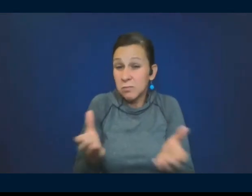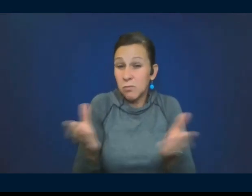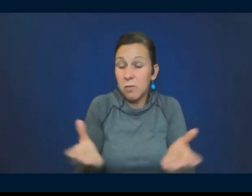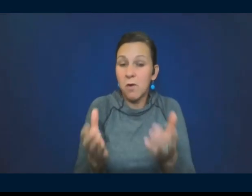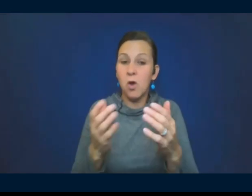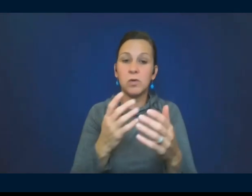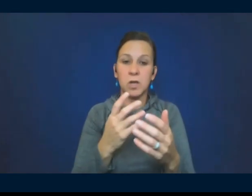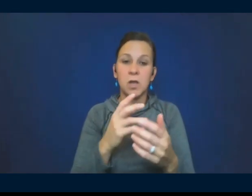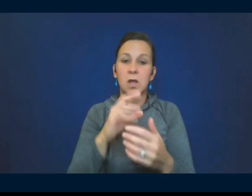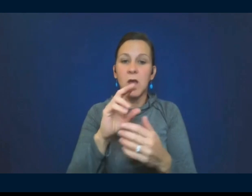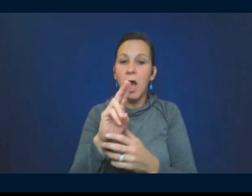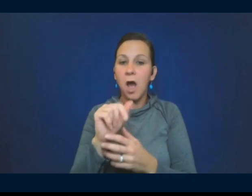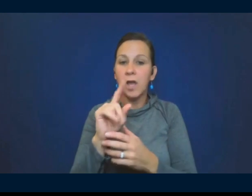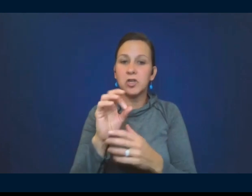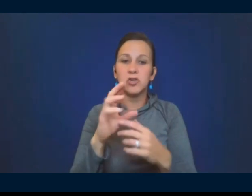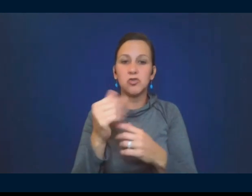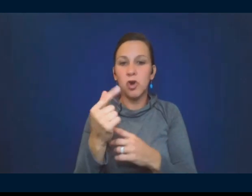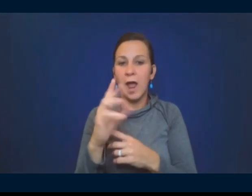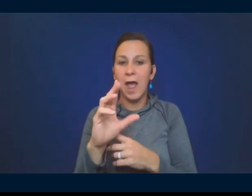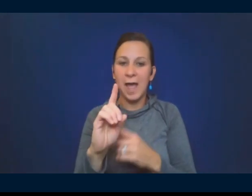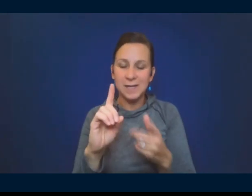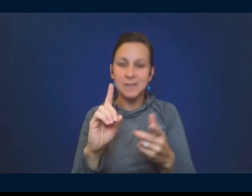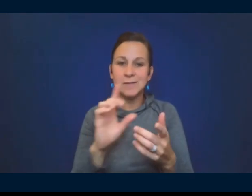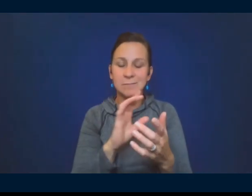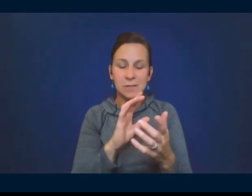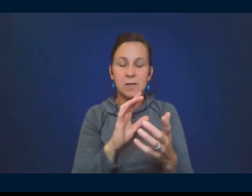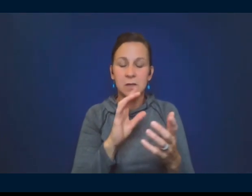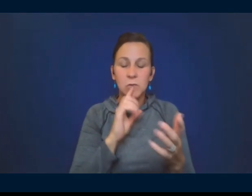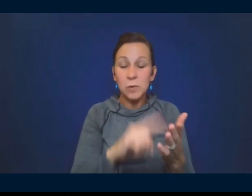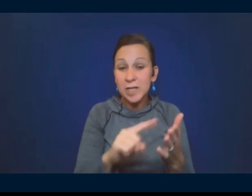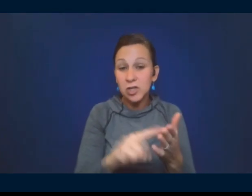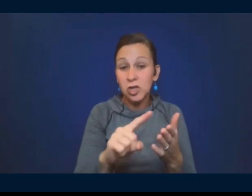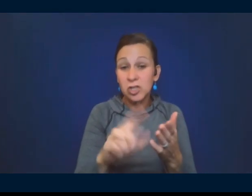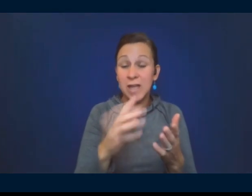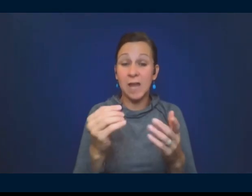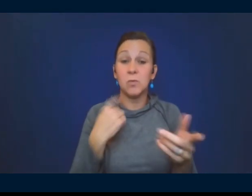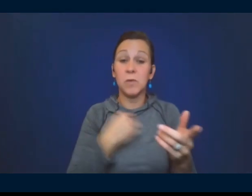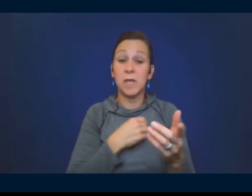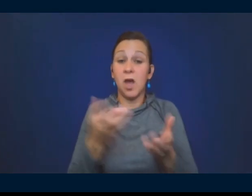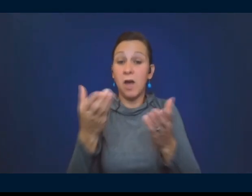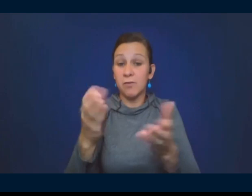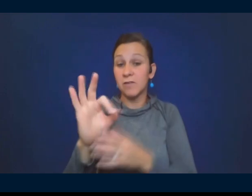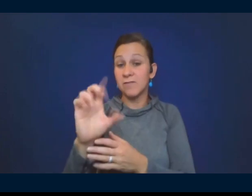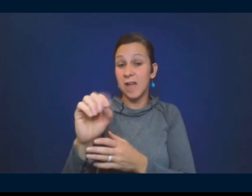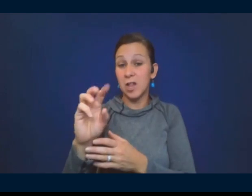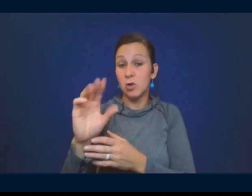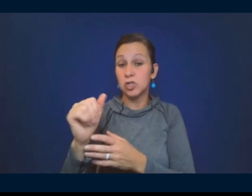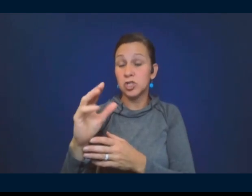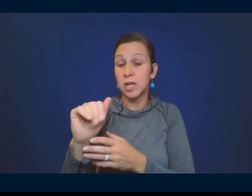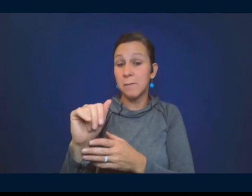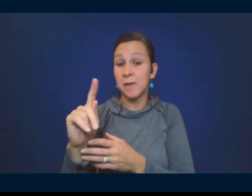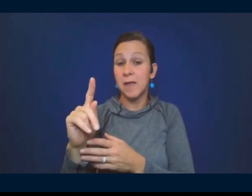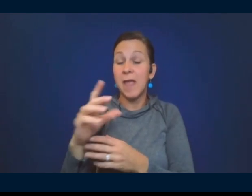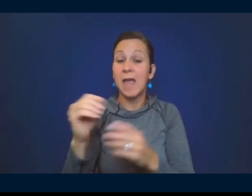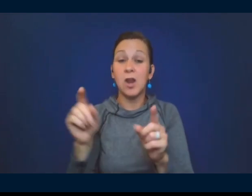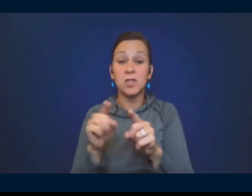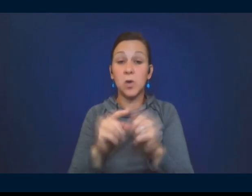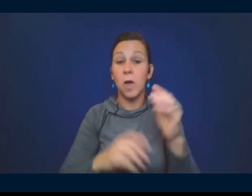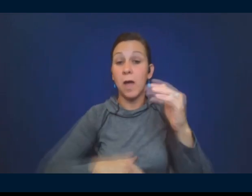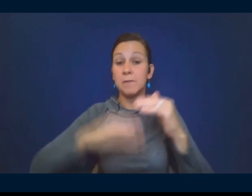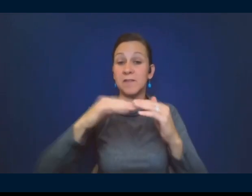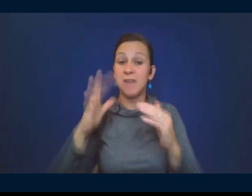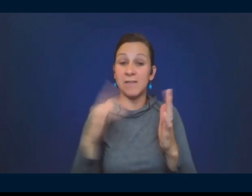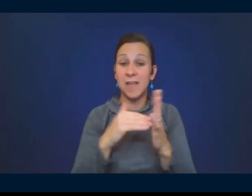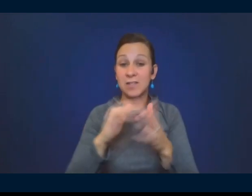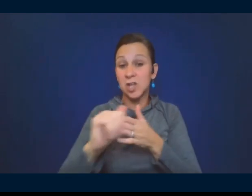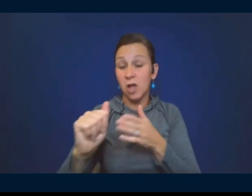both locally as well as regionally, and we offer fellowship experience as well as up to $5,000 in